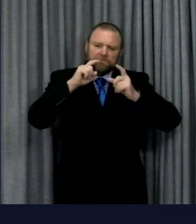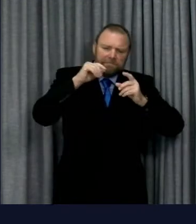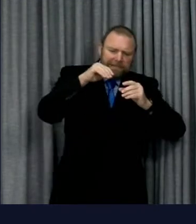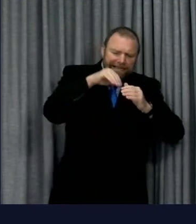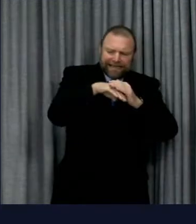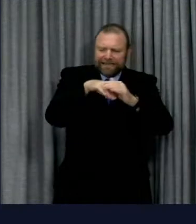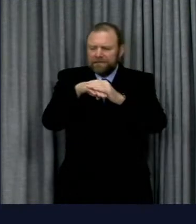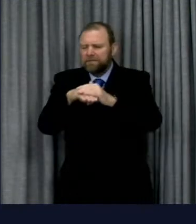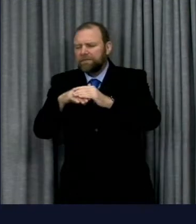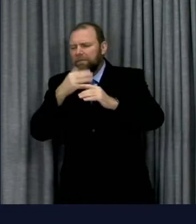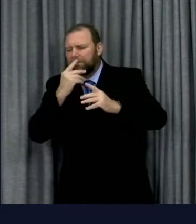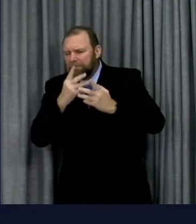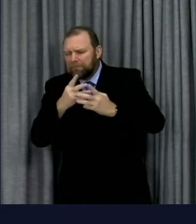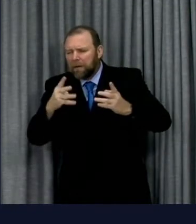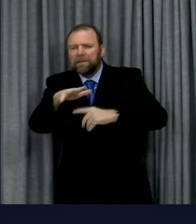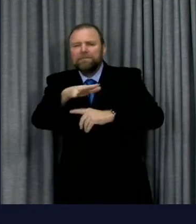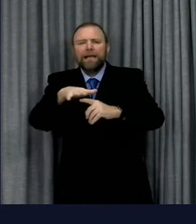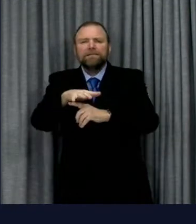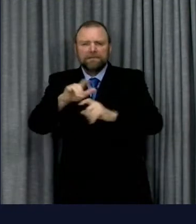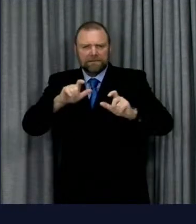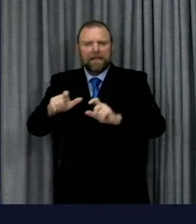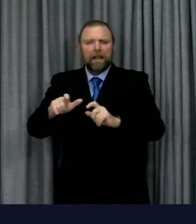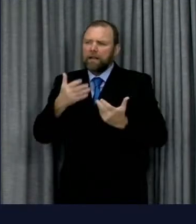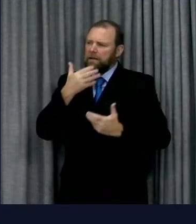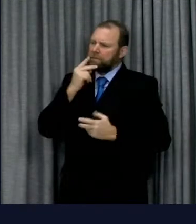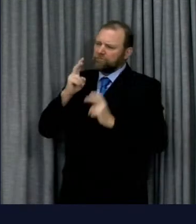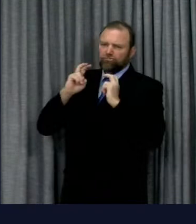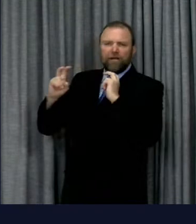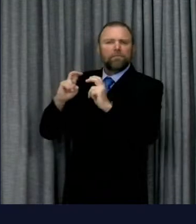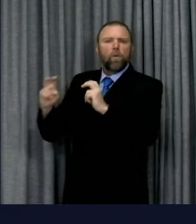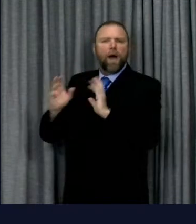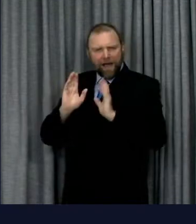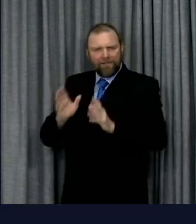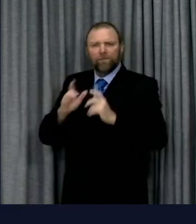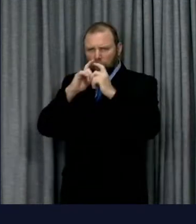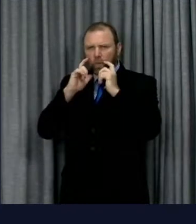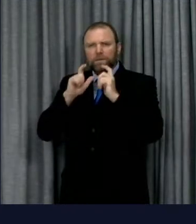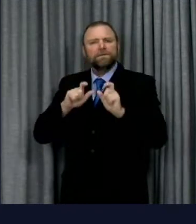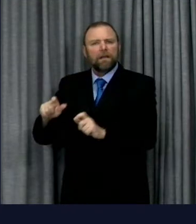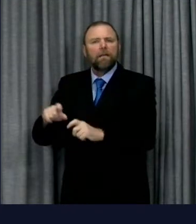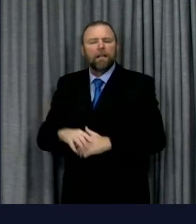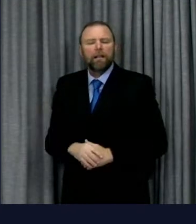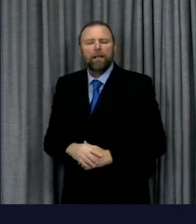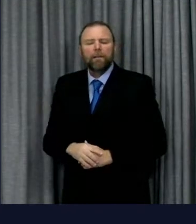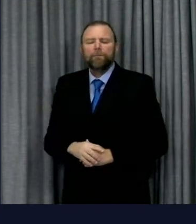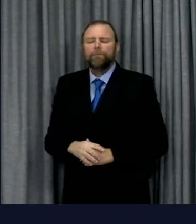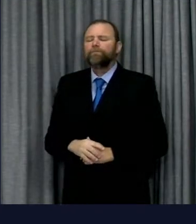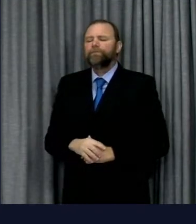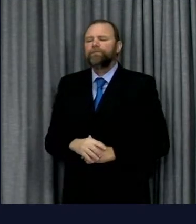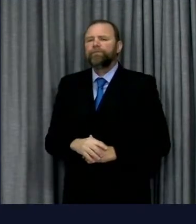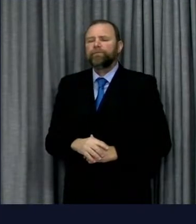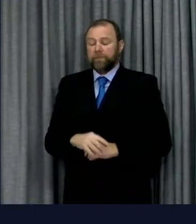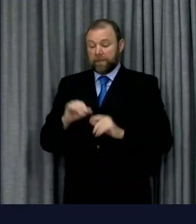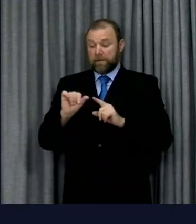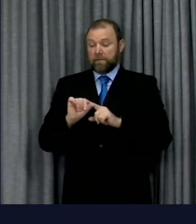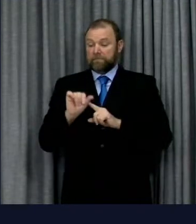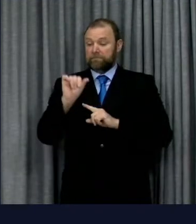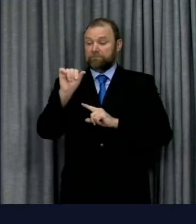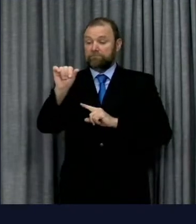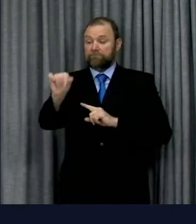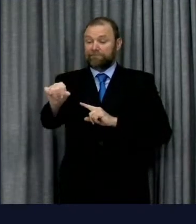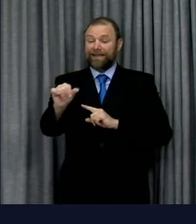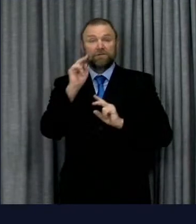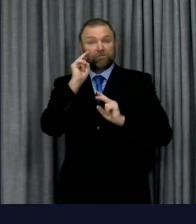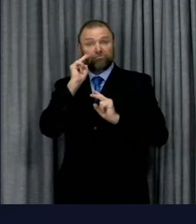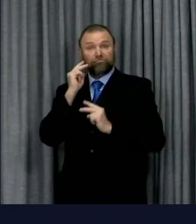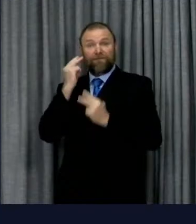those indoor public places and on public transport. The next review of the coronavirus